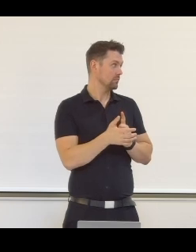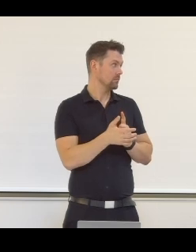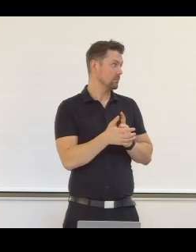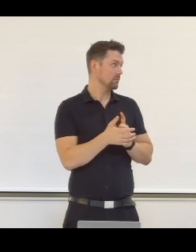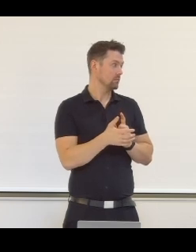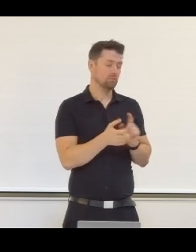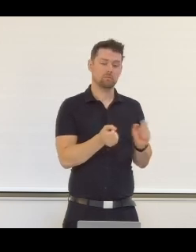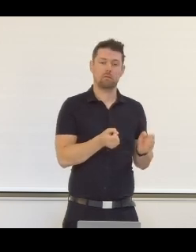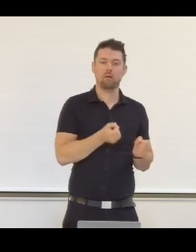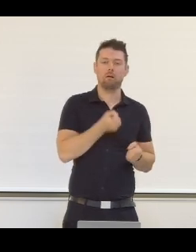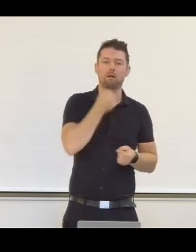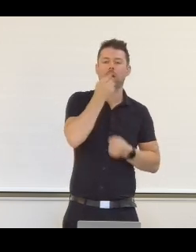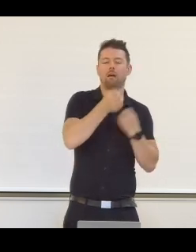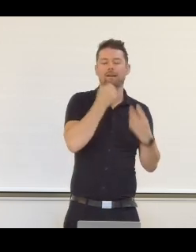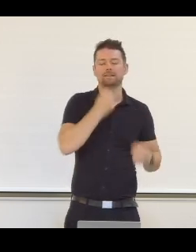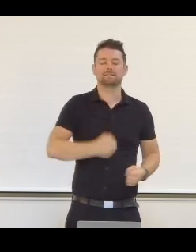inspiriting words,